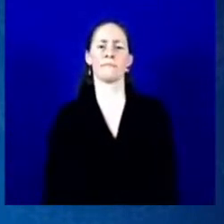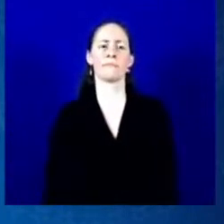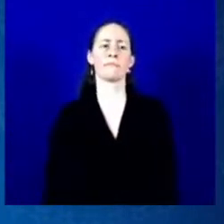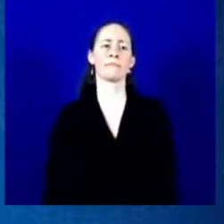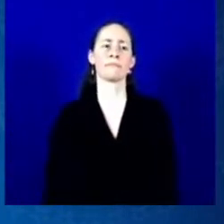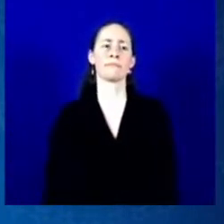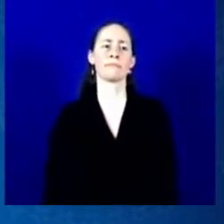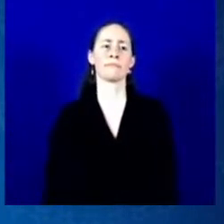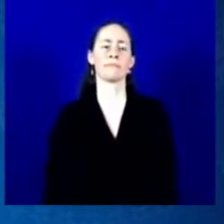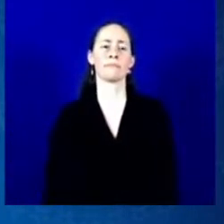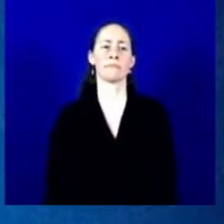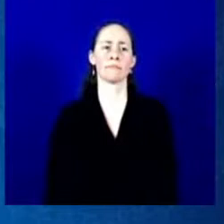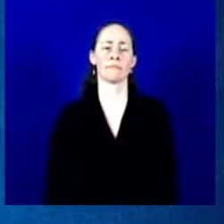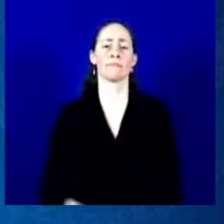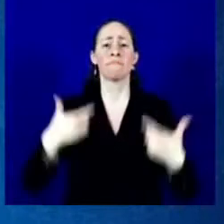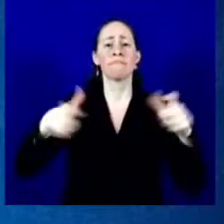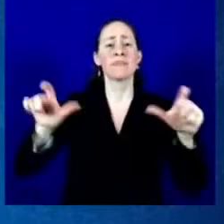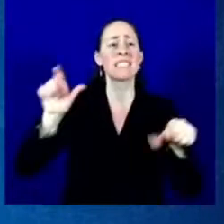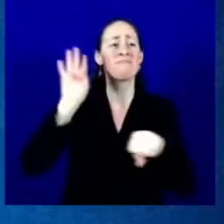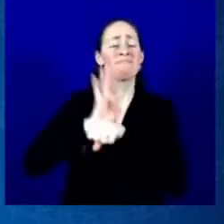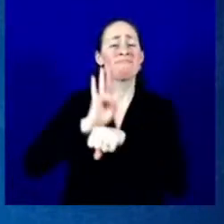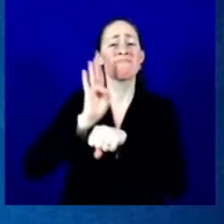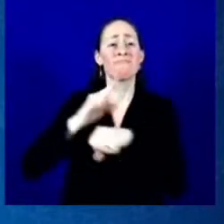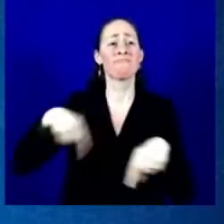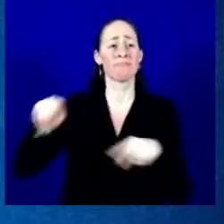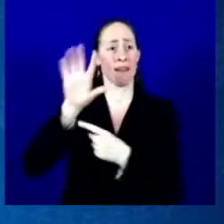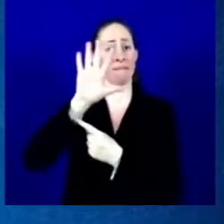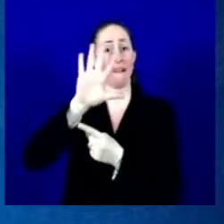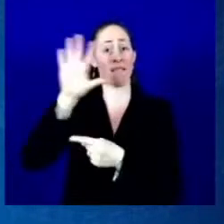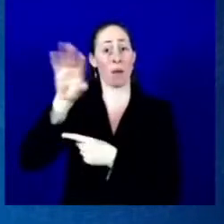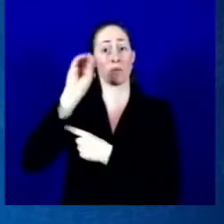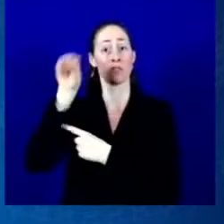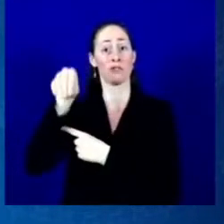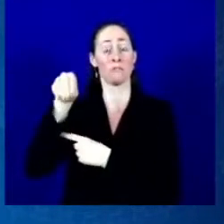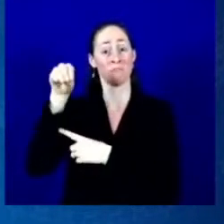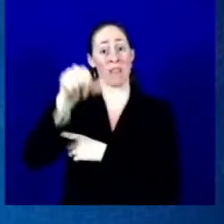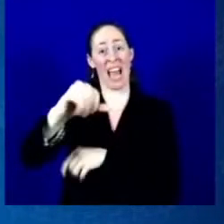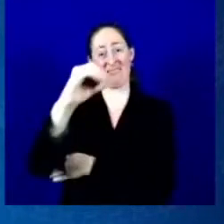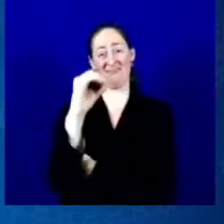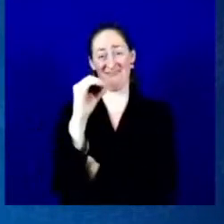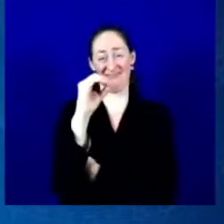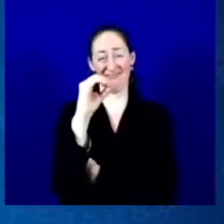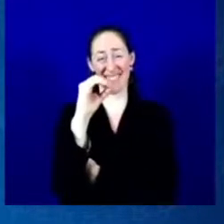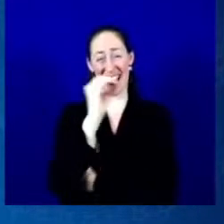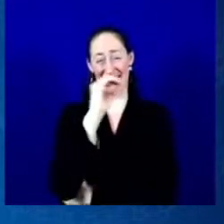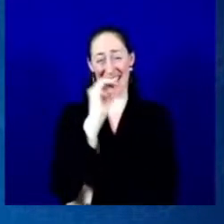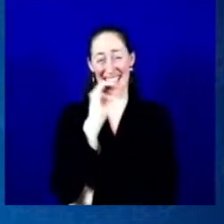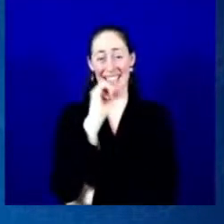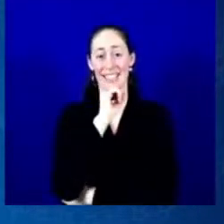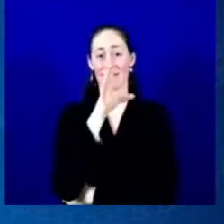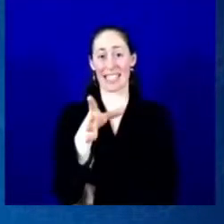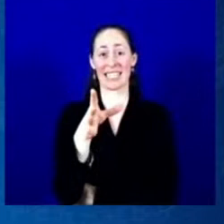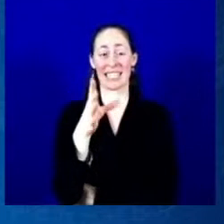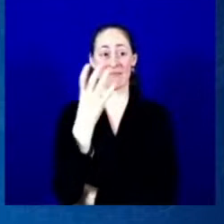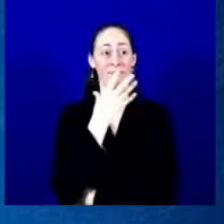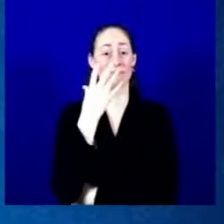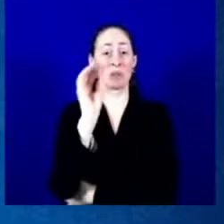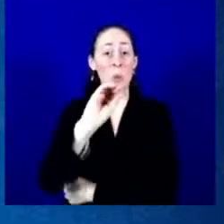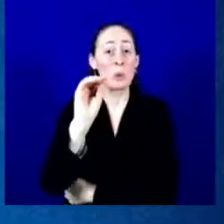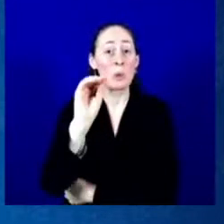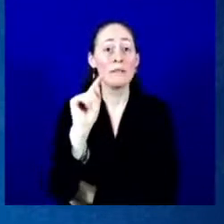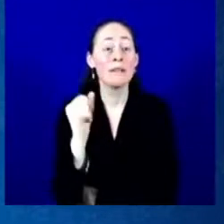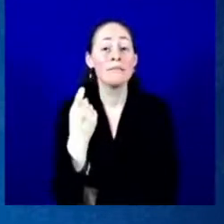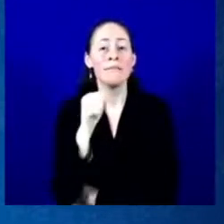corporations paid 0 federal tax last year. Those 55 corporations made